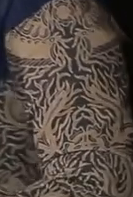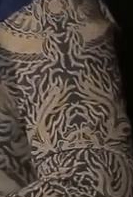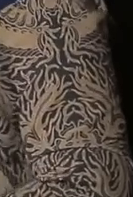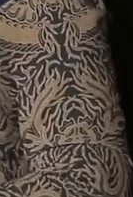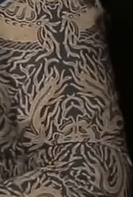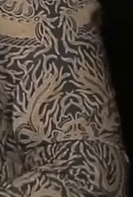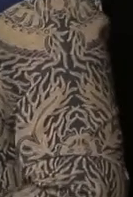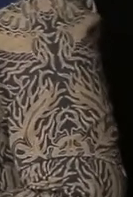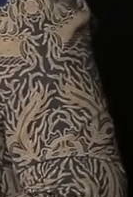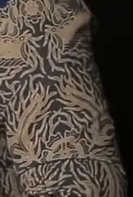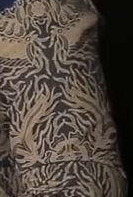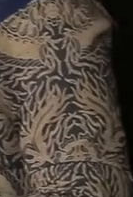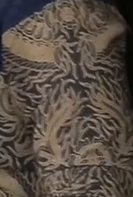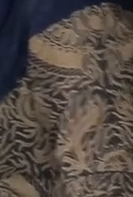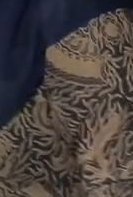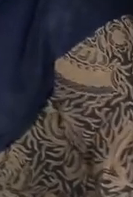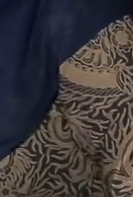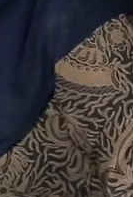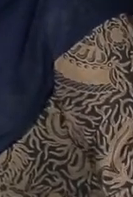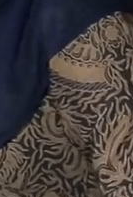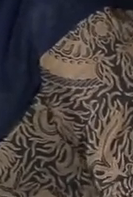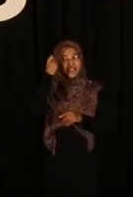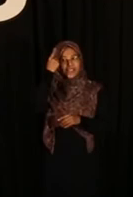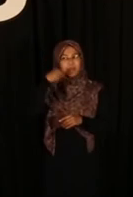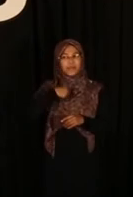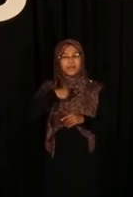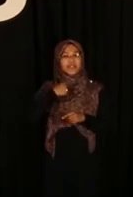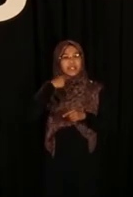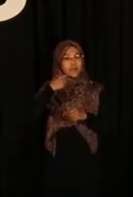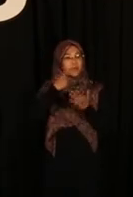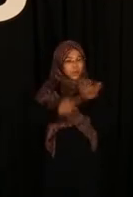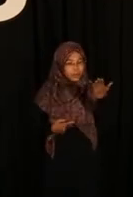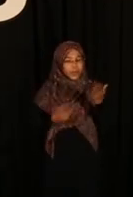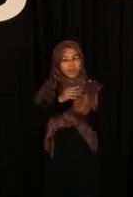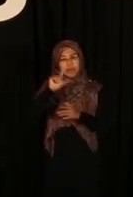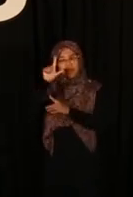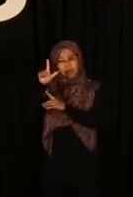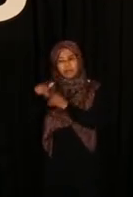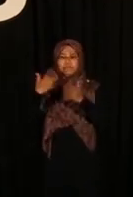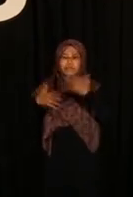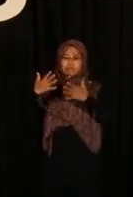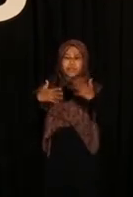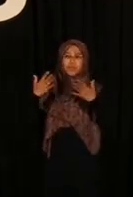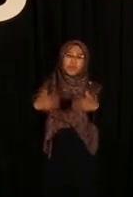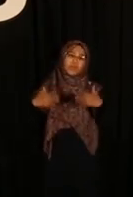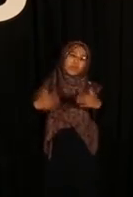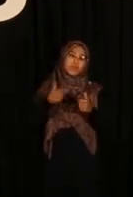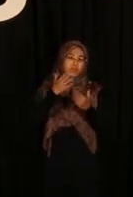she's from Singapore. So she understood what I'm saying. So that, when I realized that sign language really brings